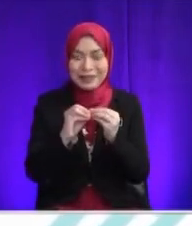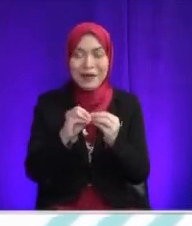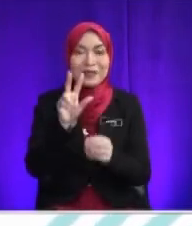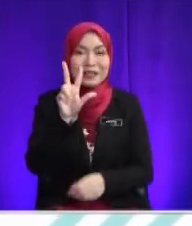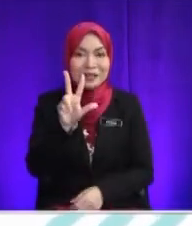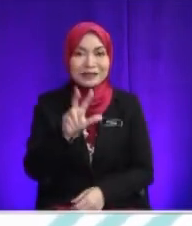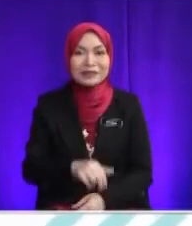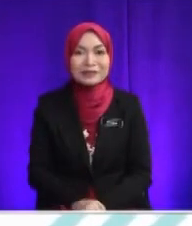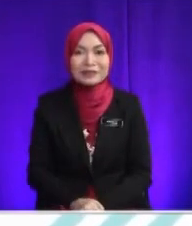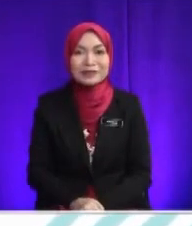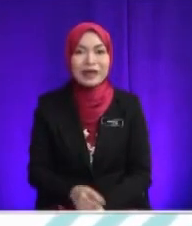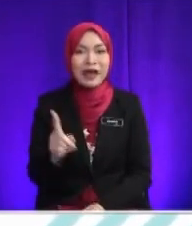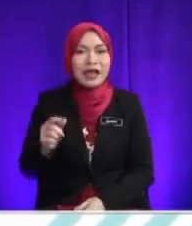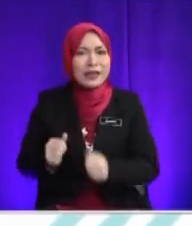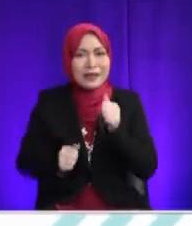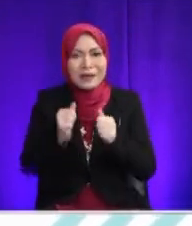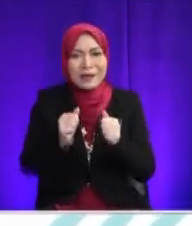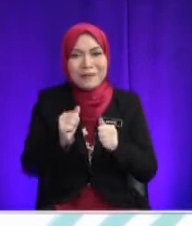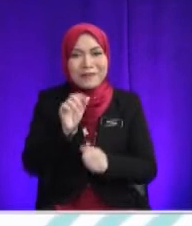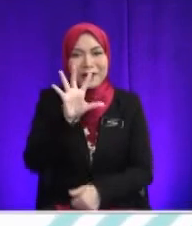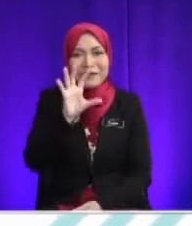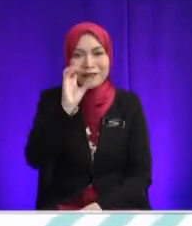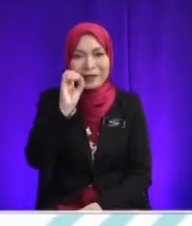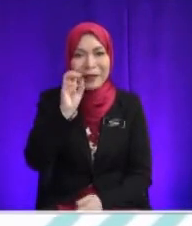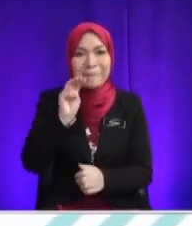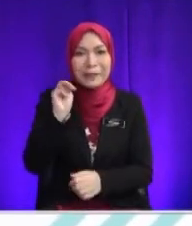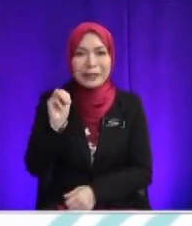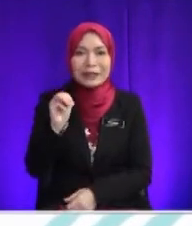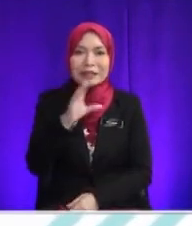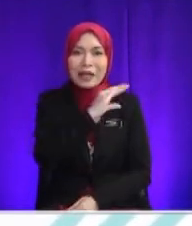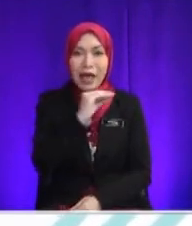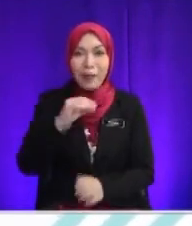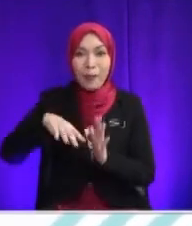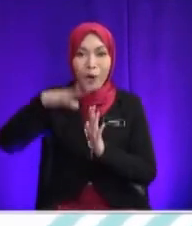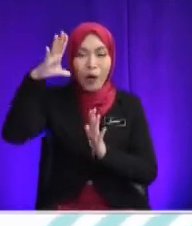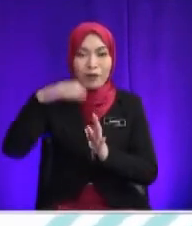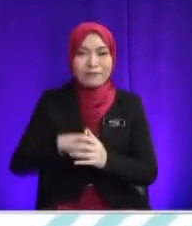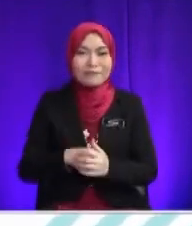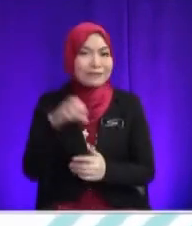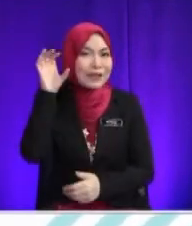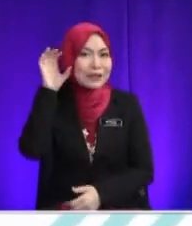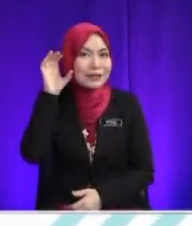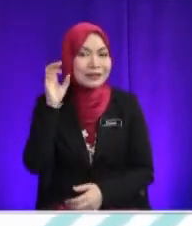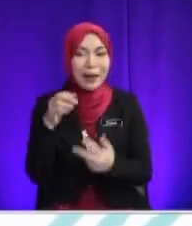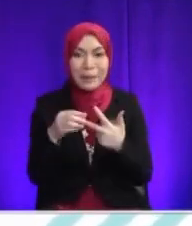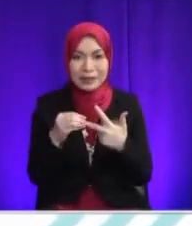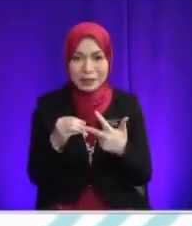ran 50 meters or more. Okay, let's listen to the audio first. 3.